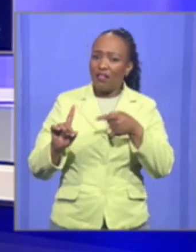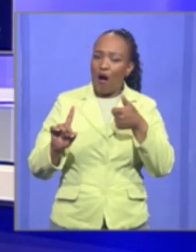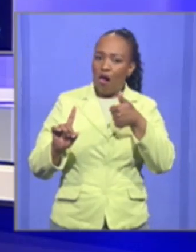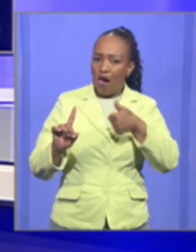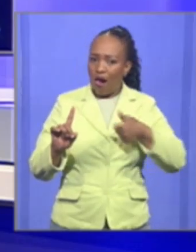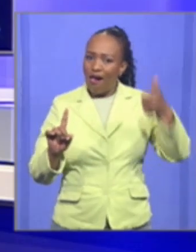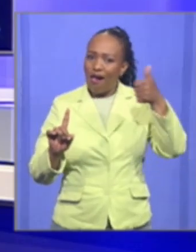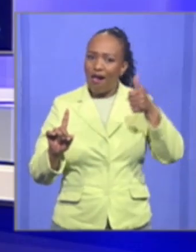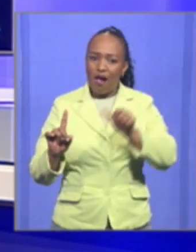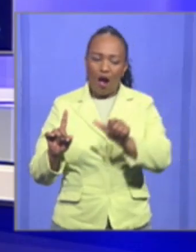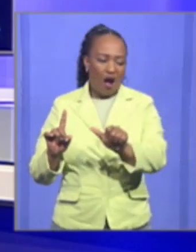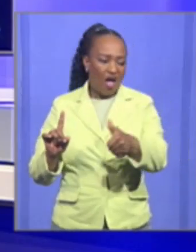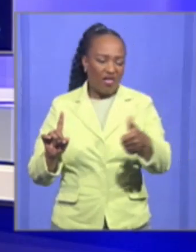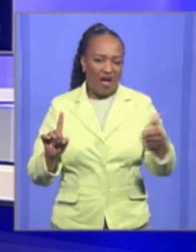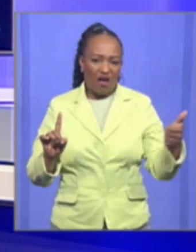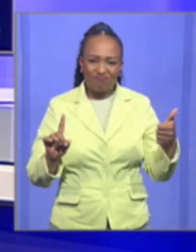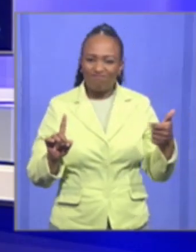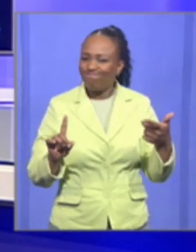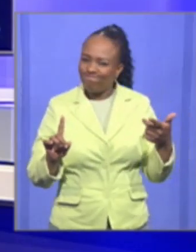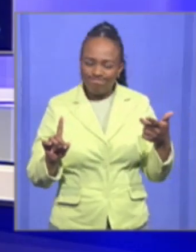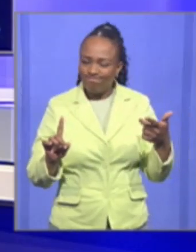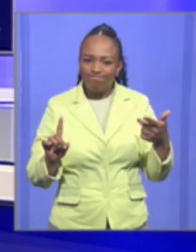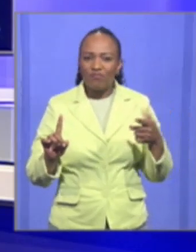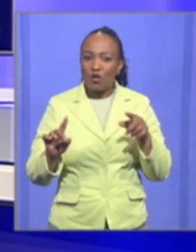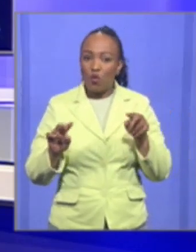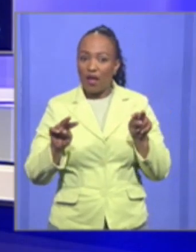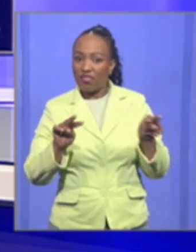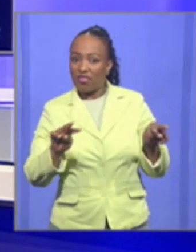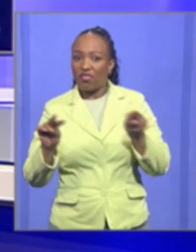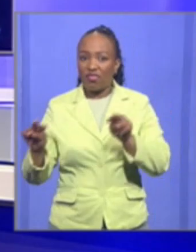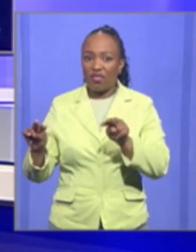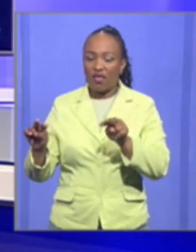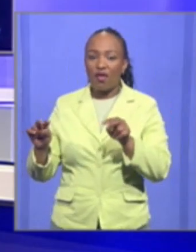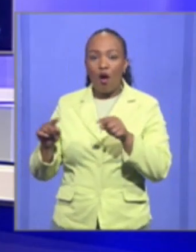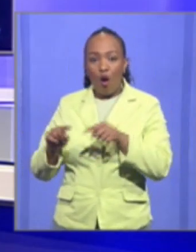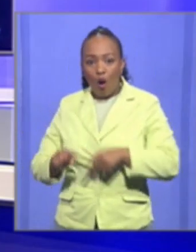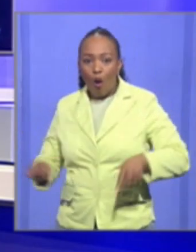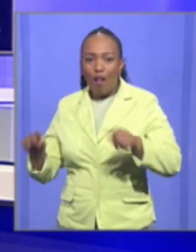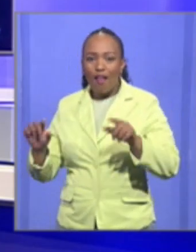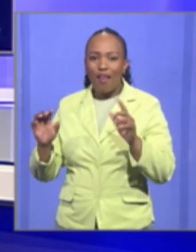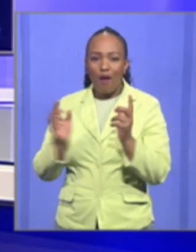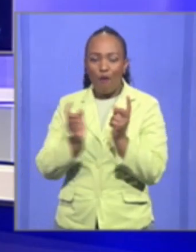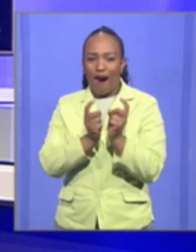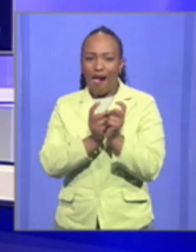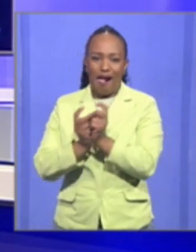dingwe tšona o kgona go bona gore tše ke tša saka le tee di a hlabana.